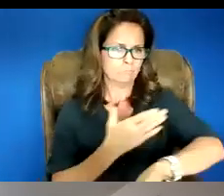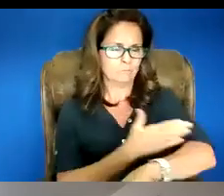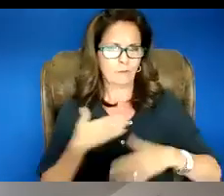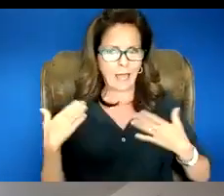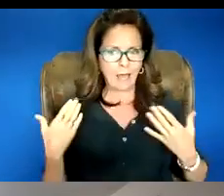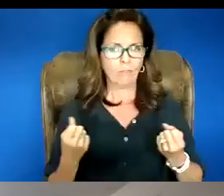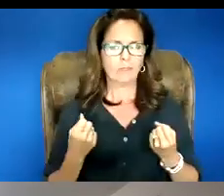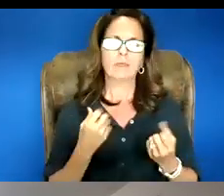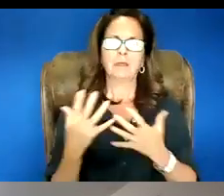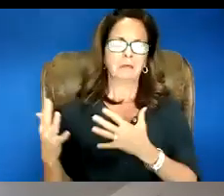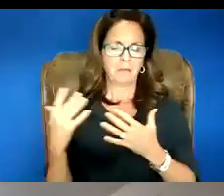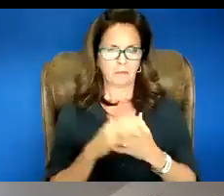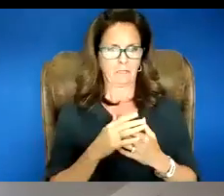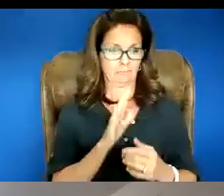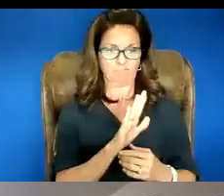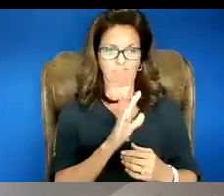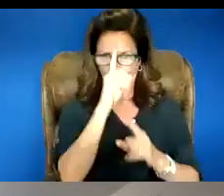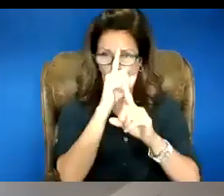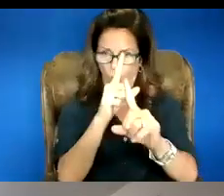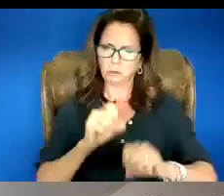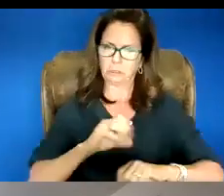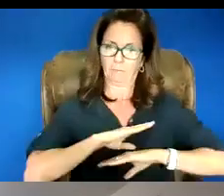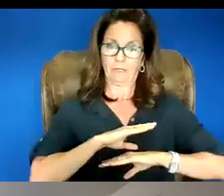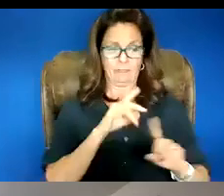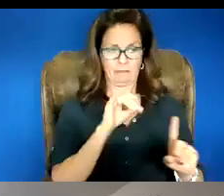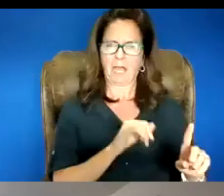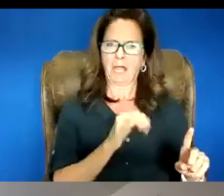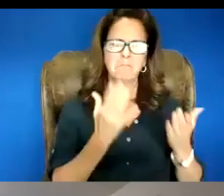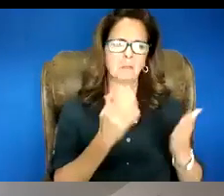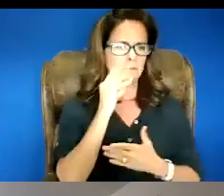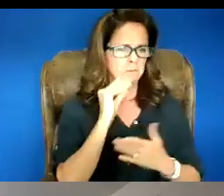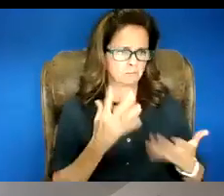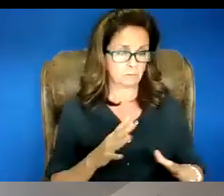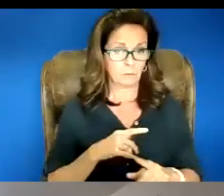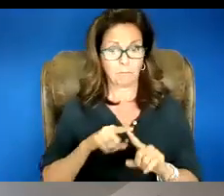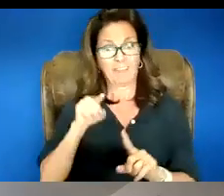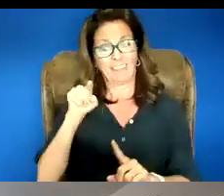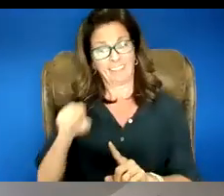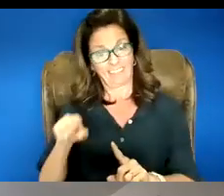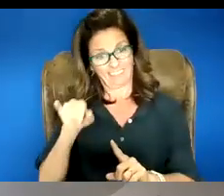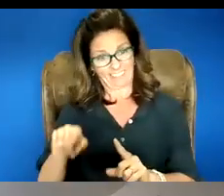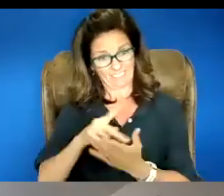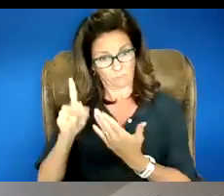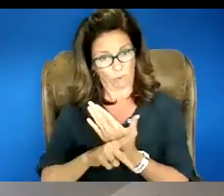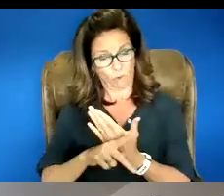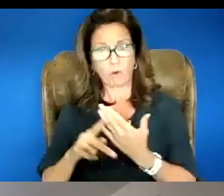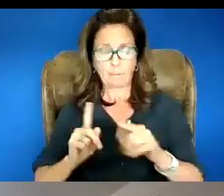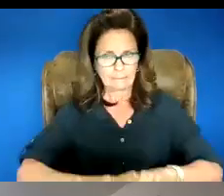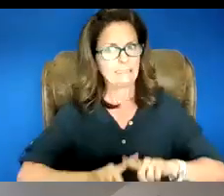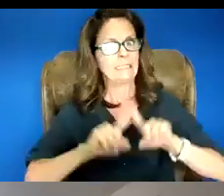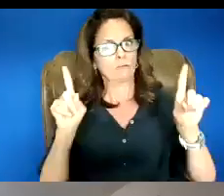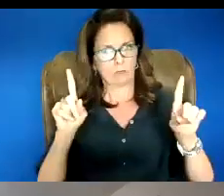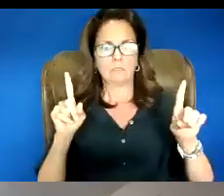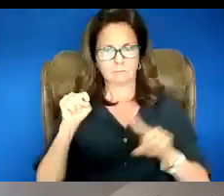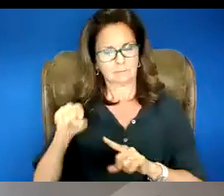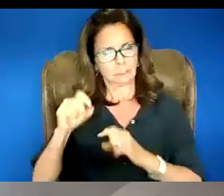goals. This is different from that. This is a very structured program, and that's why it's a year-long program.